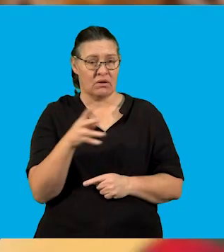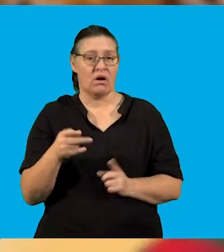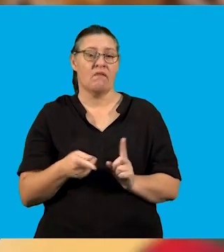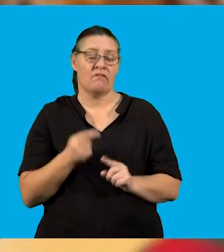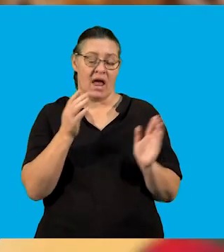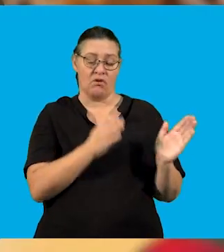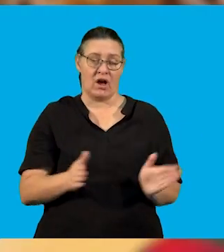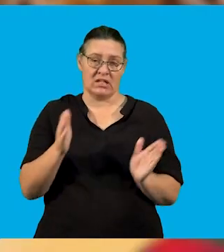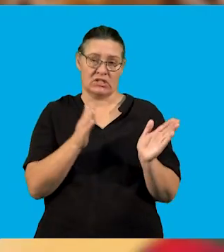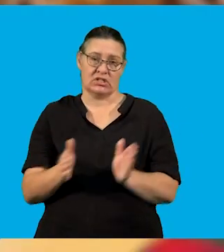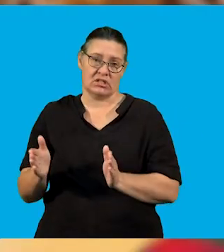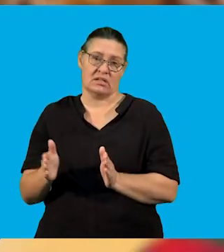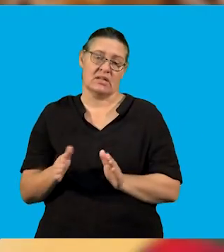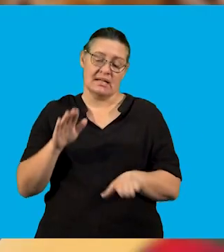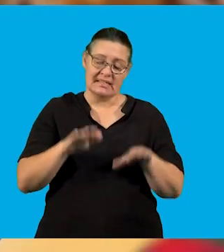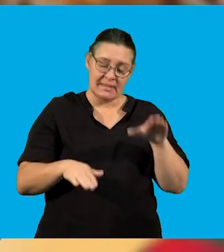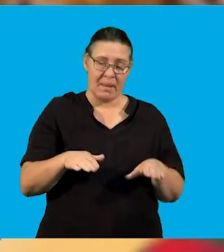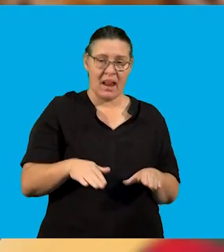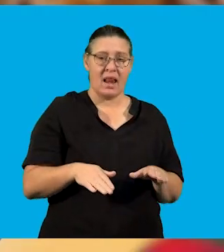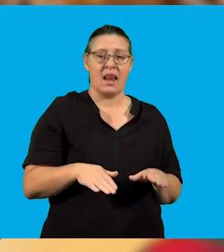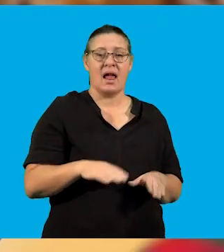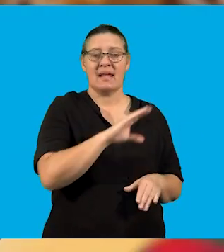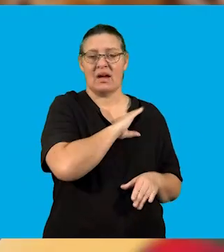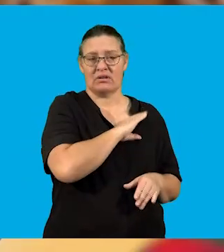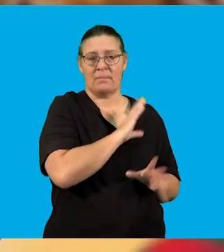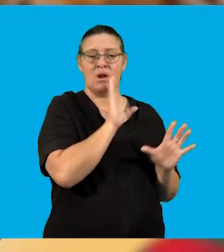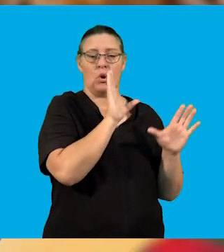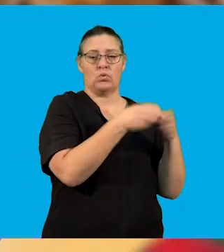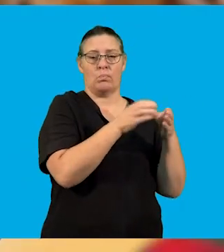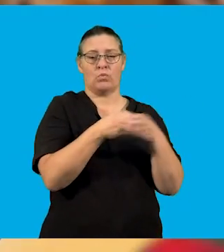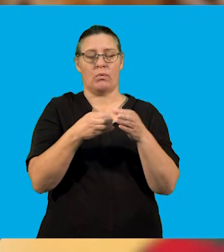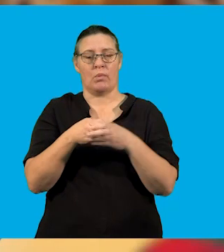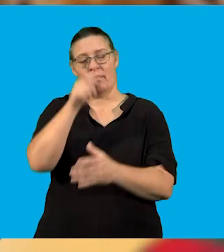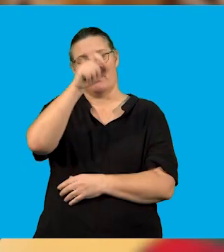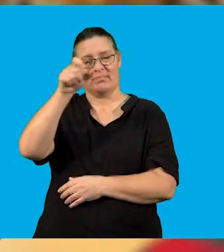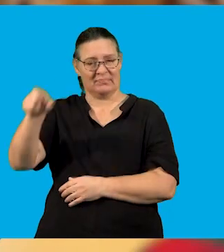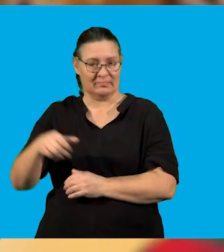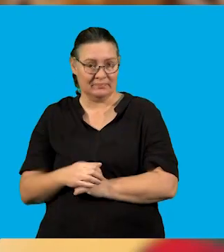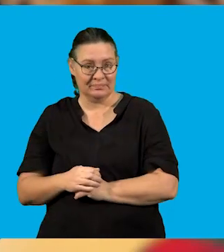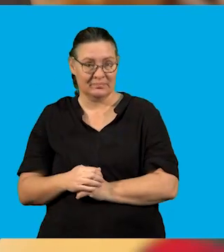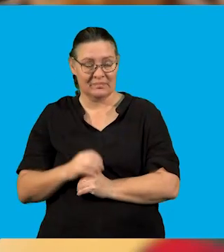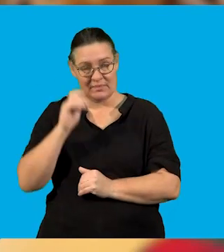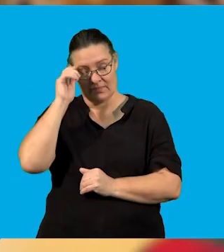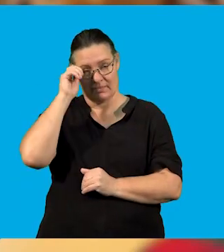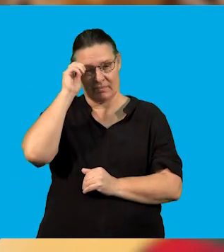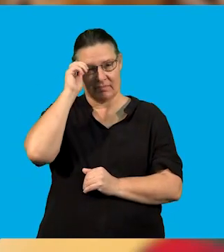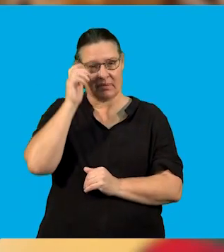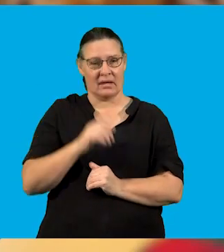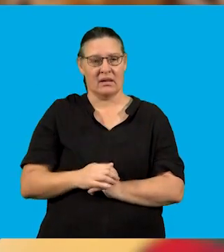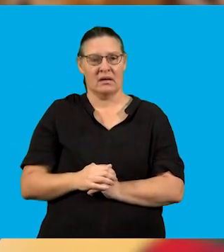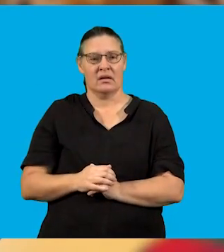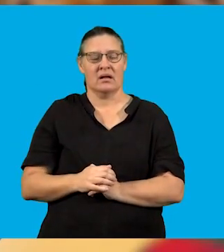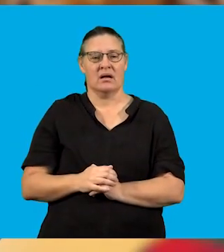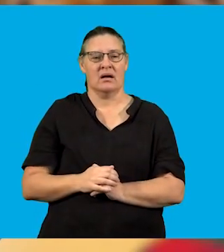are arranged in similar characteristics, which are called groups. So groups are in the vertical